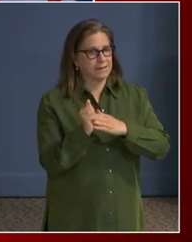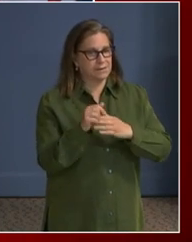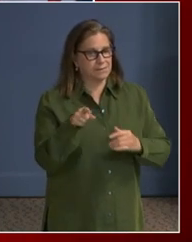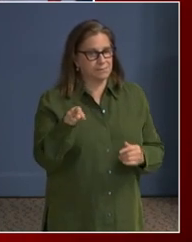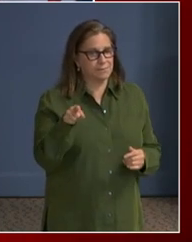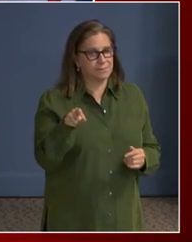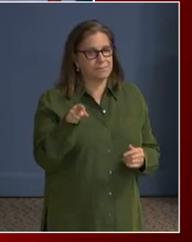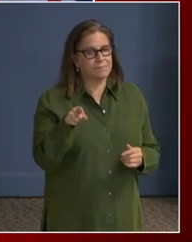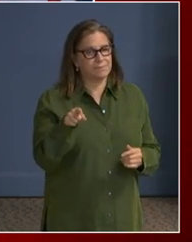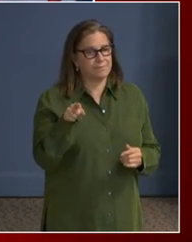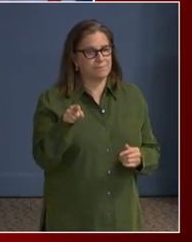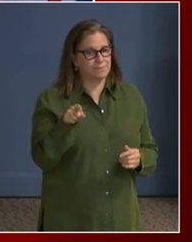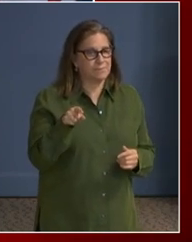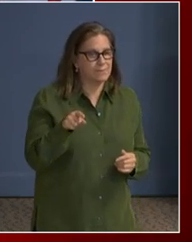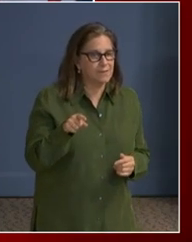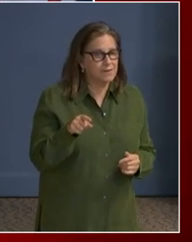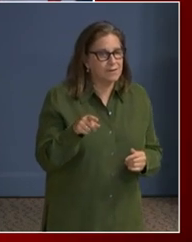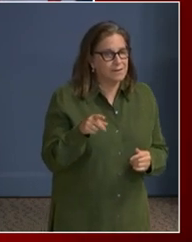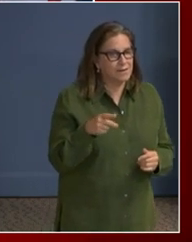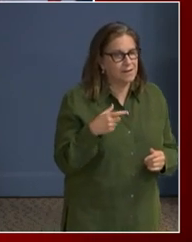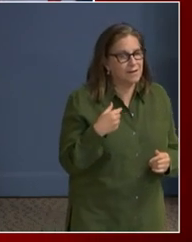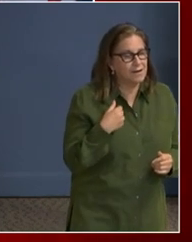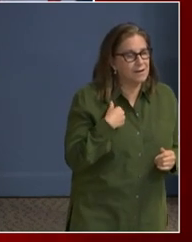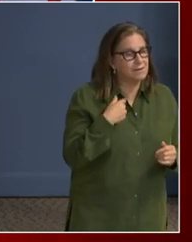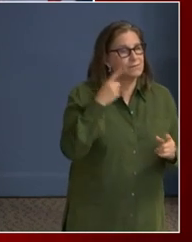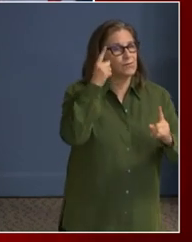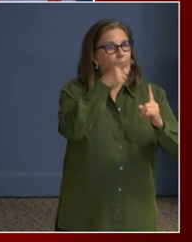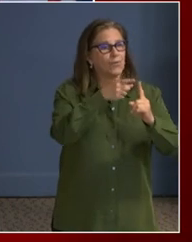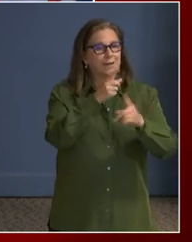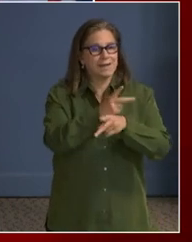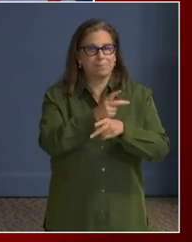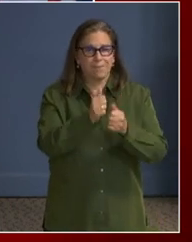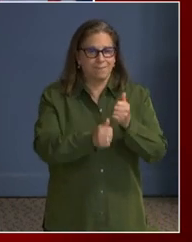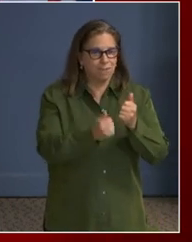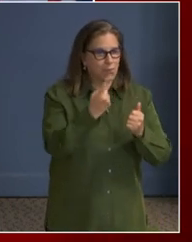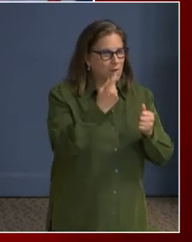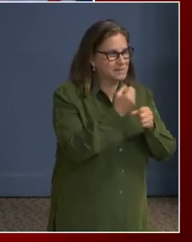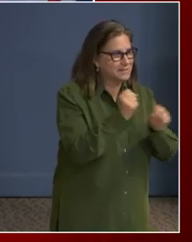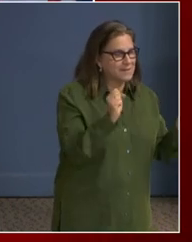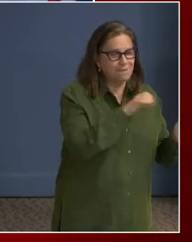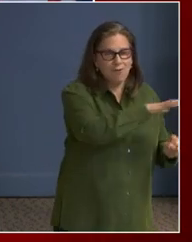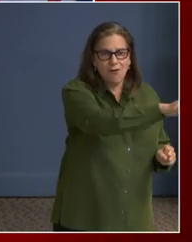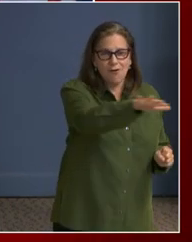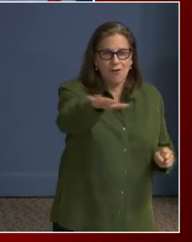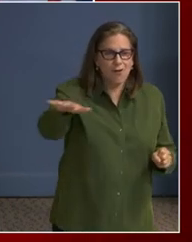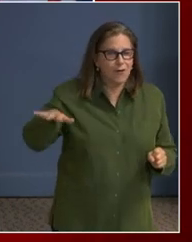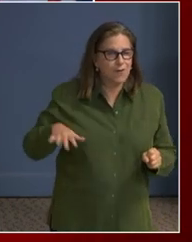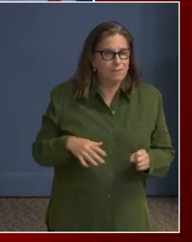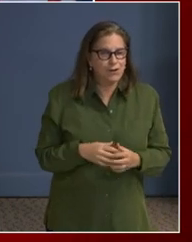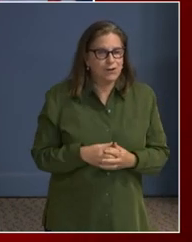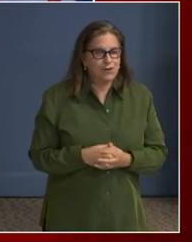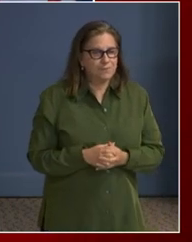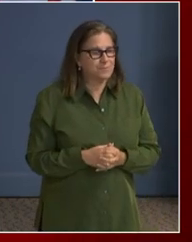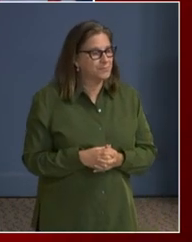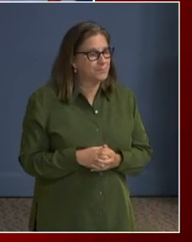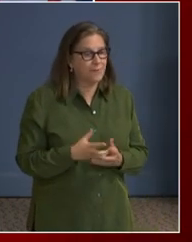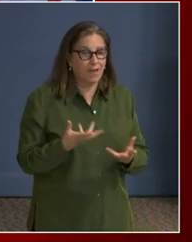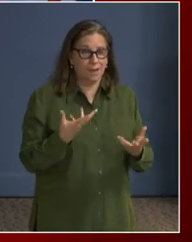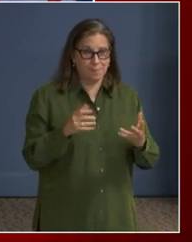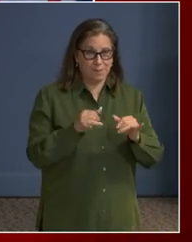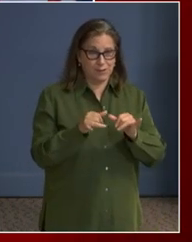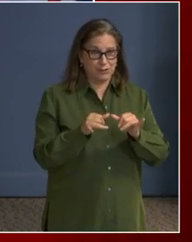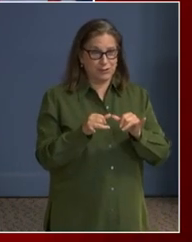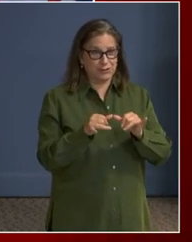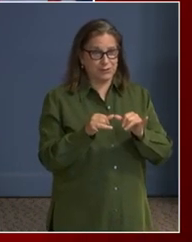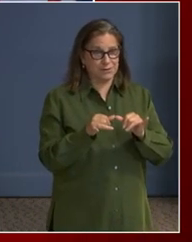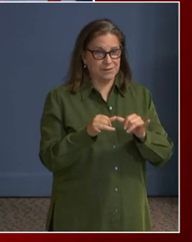to plan and keep everyone safe. And so, of course, the metrics that we look at mostly is homicide